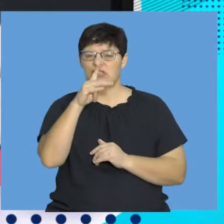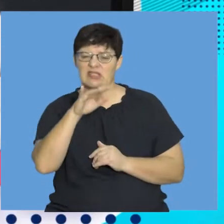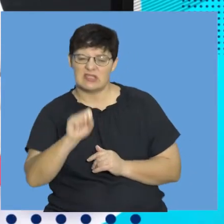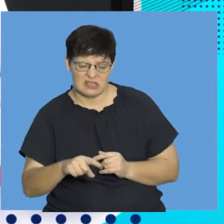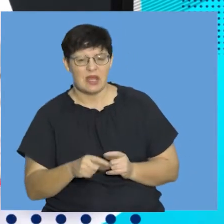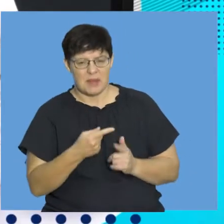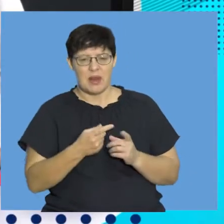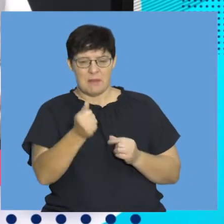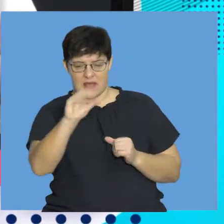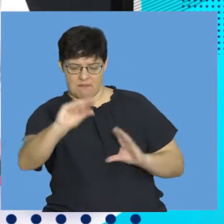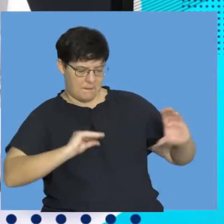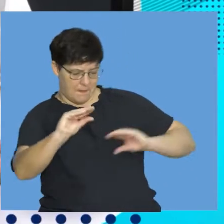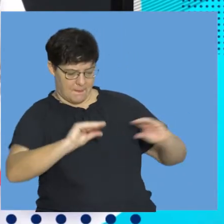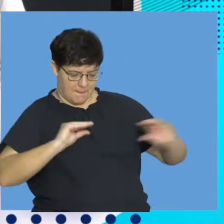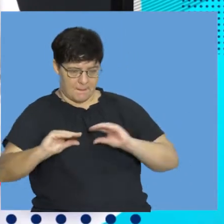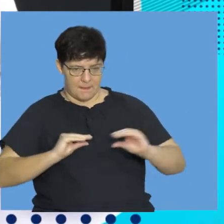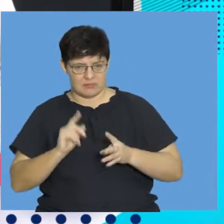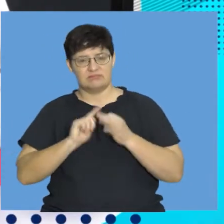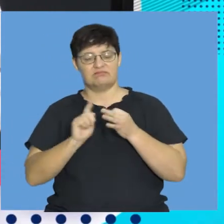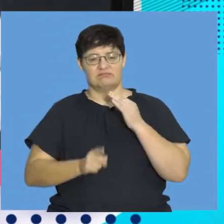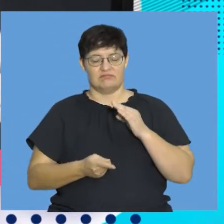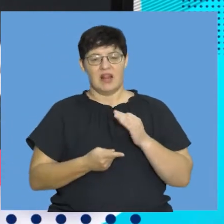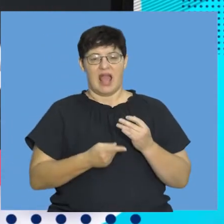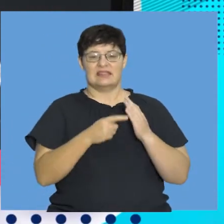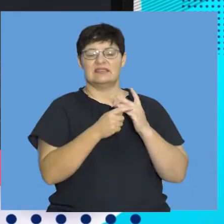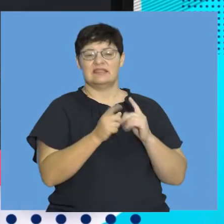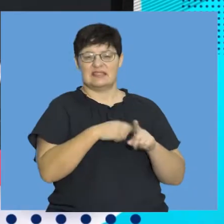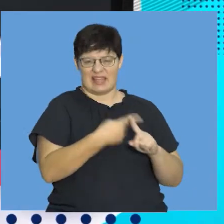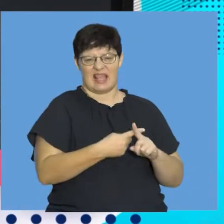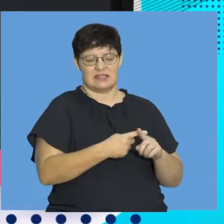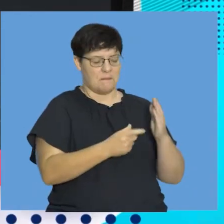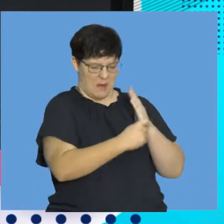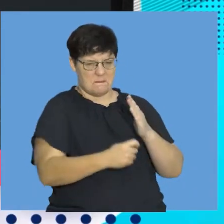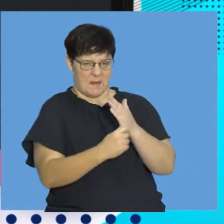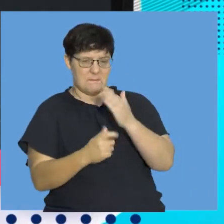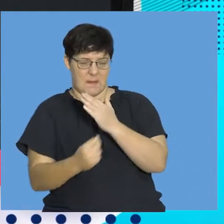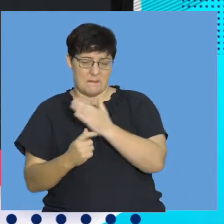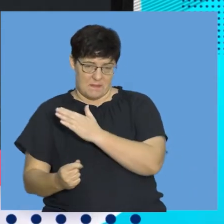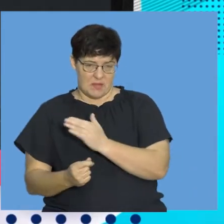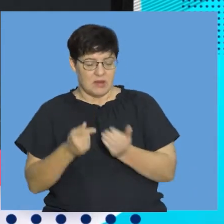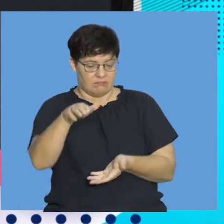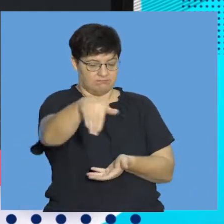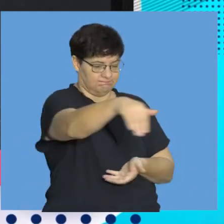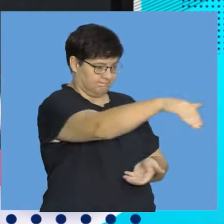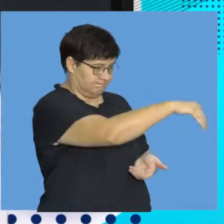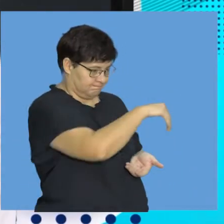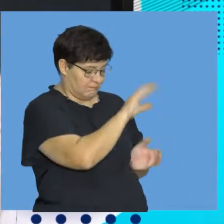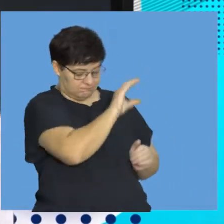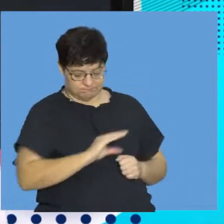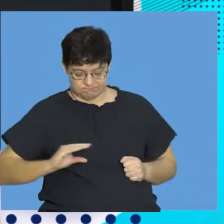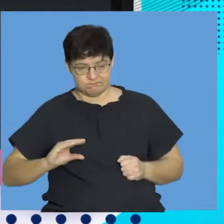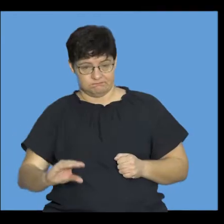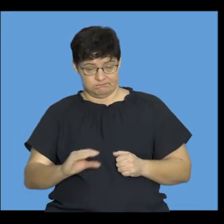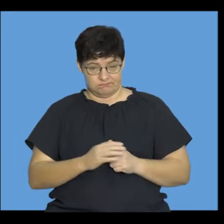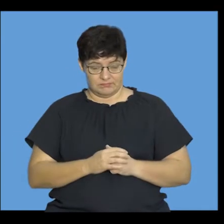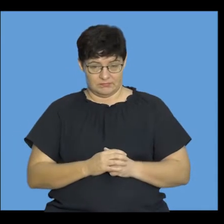of taxation that the government uses to collect revenue from its citizens. Then